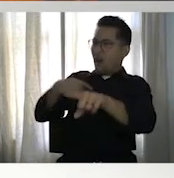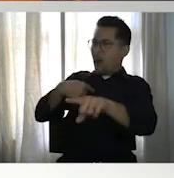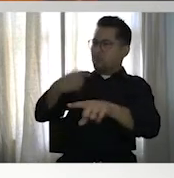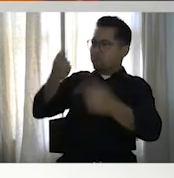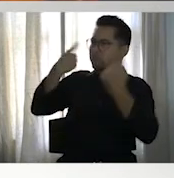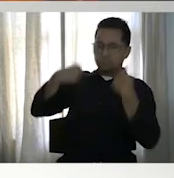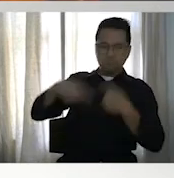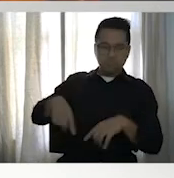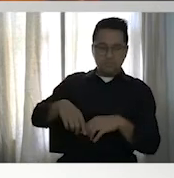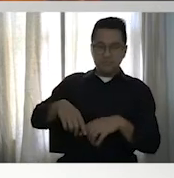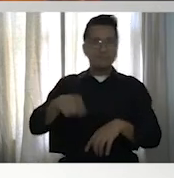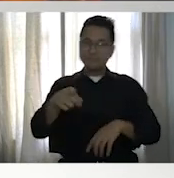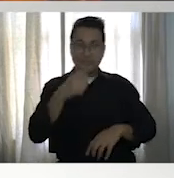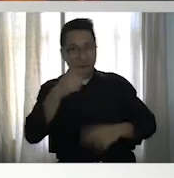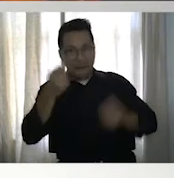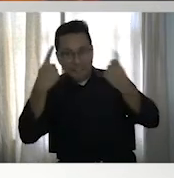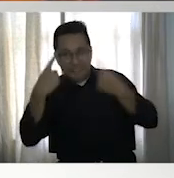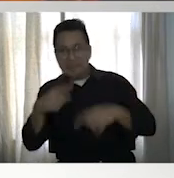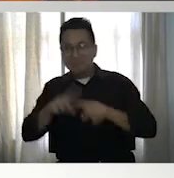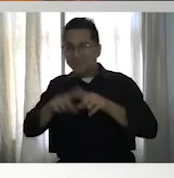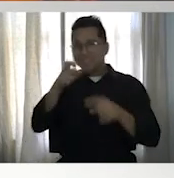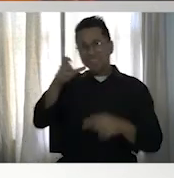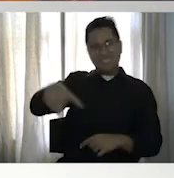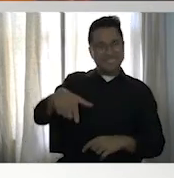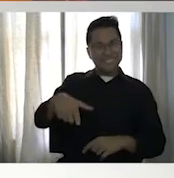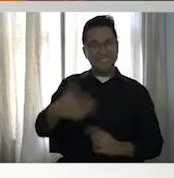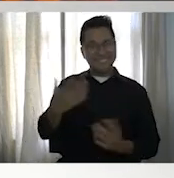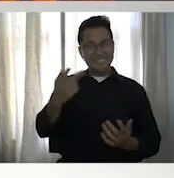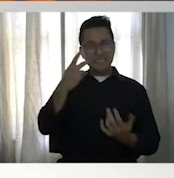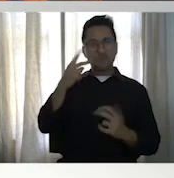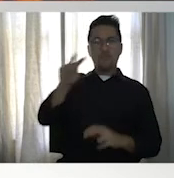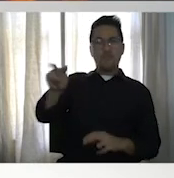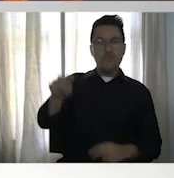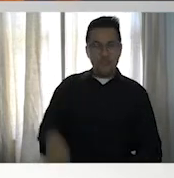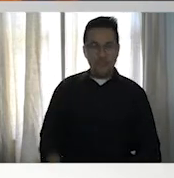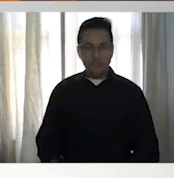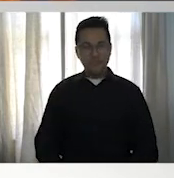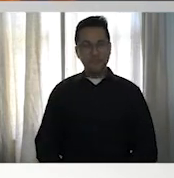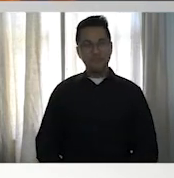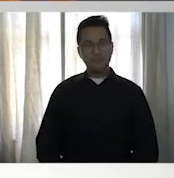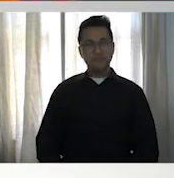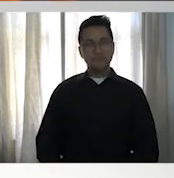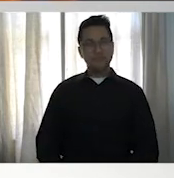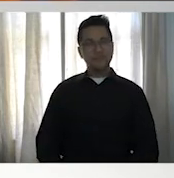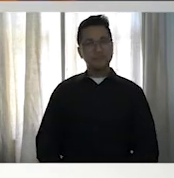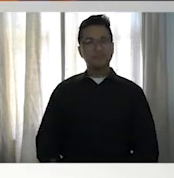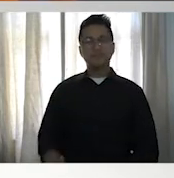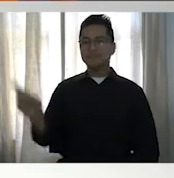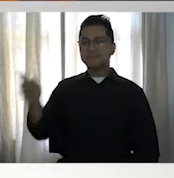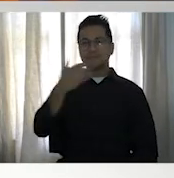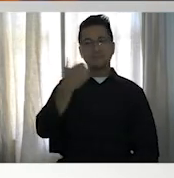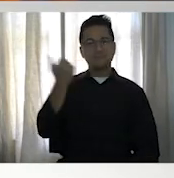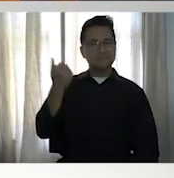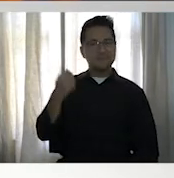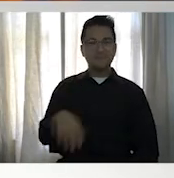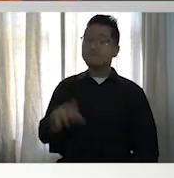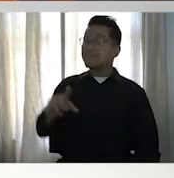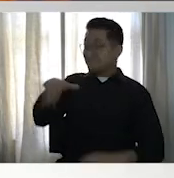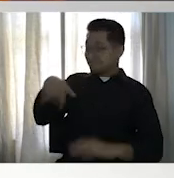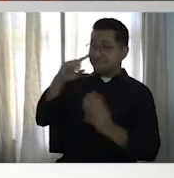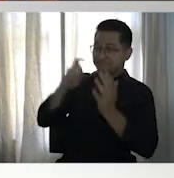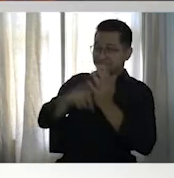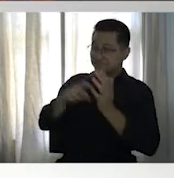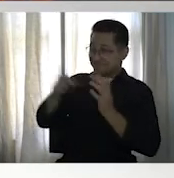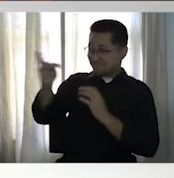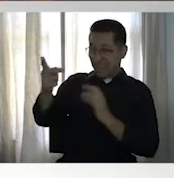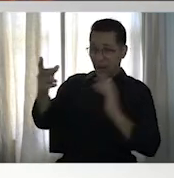understand. you won't. But you won't need to. Is that the best? That's the best. And notice how they